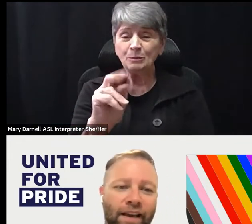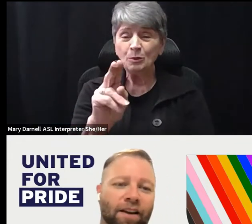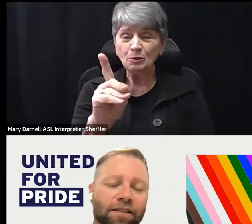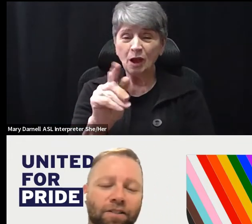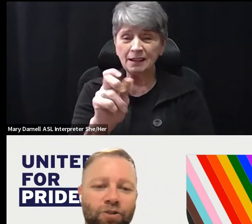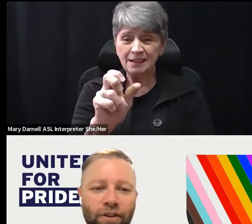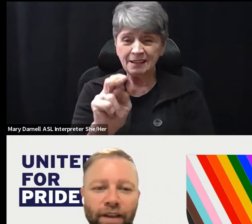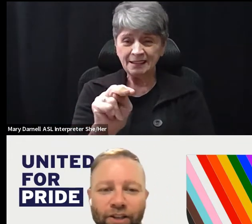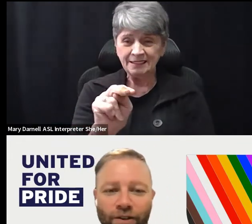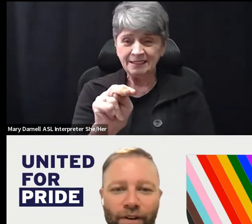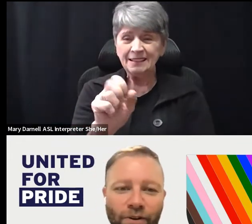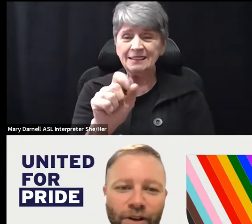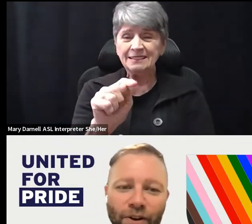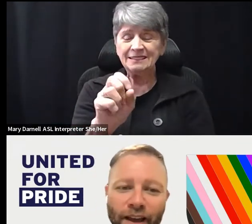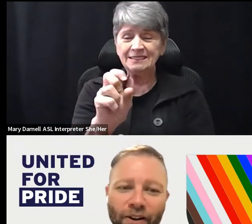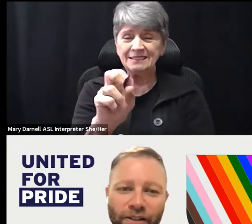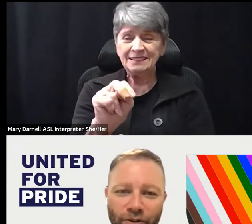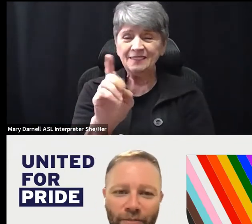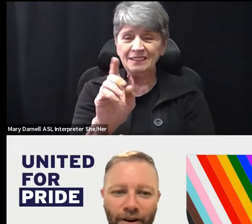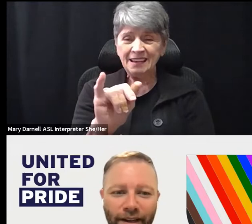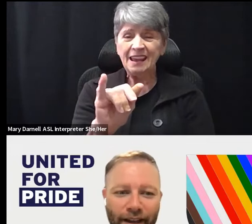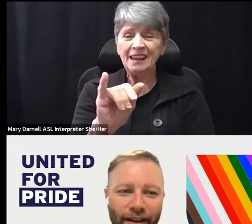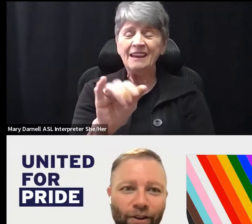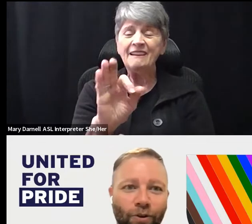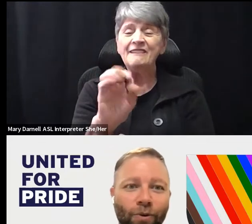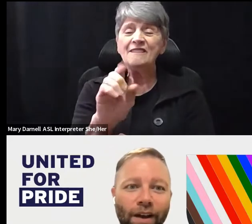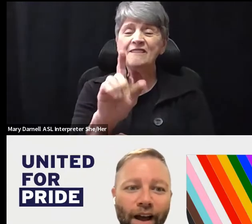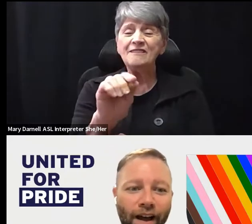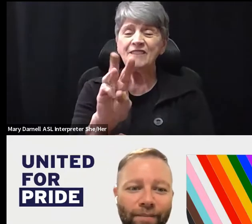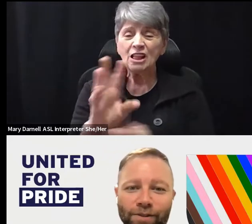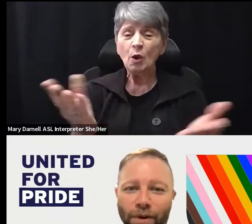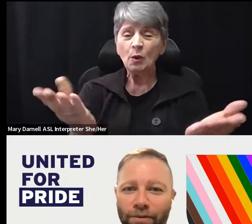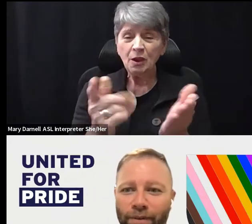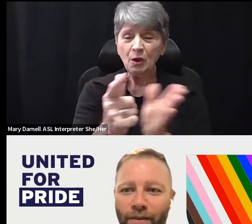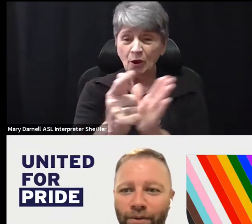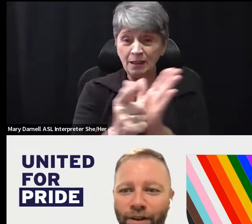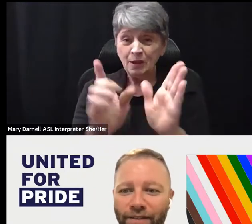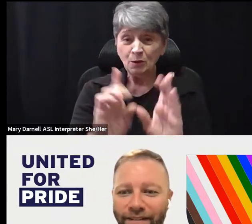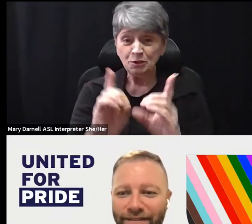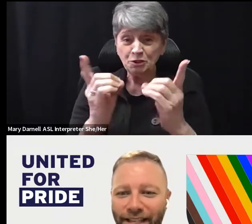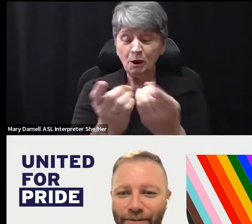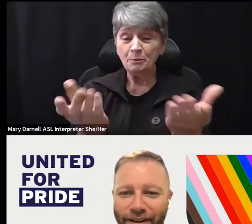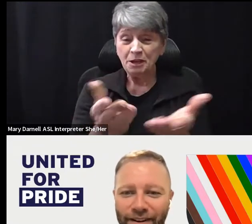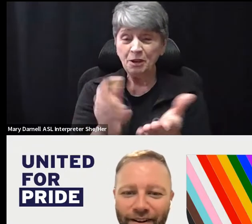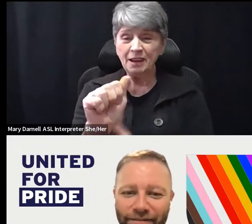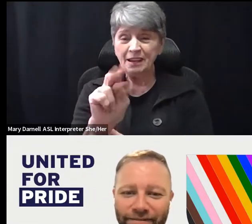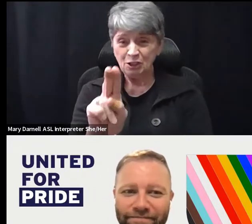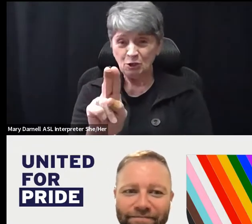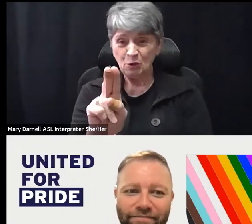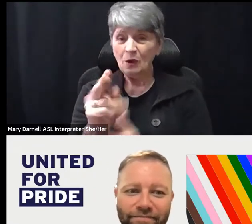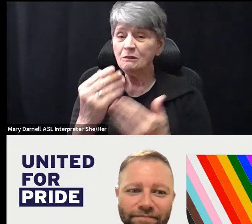Stephen Gay Constitutional Litigation Fellow here at our legal department at AU as well. Good evening. Thanks for being